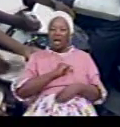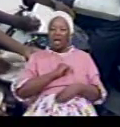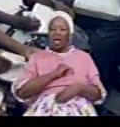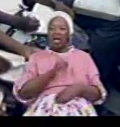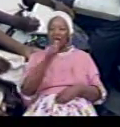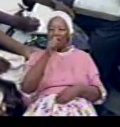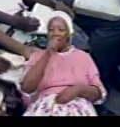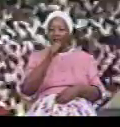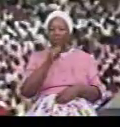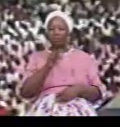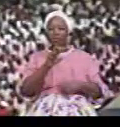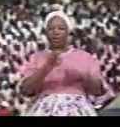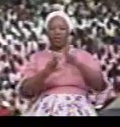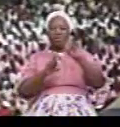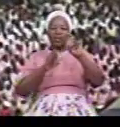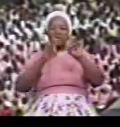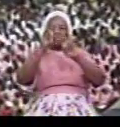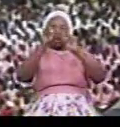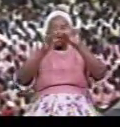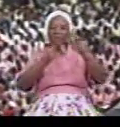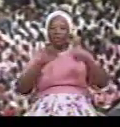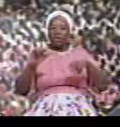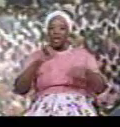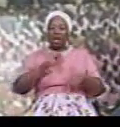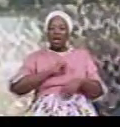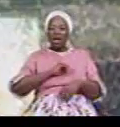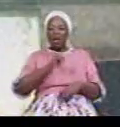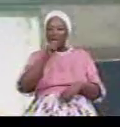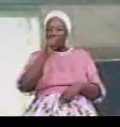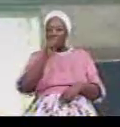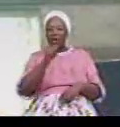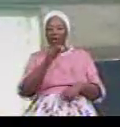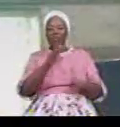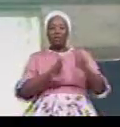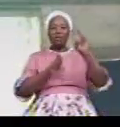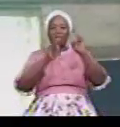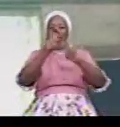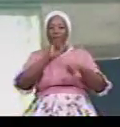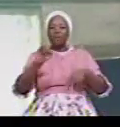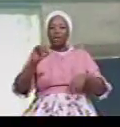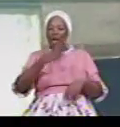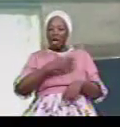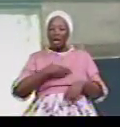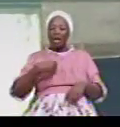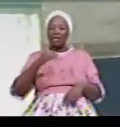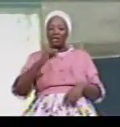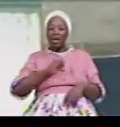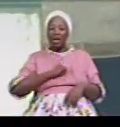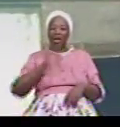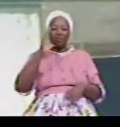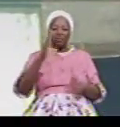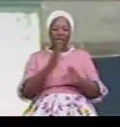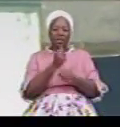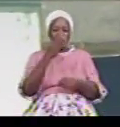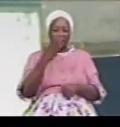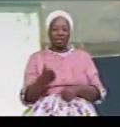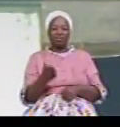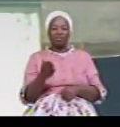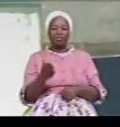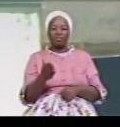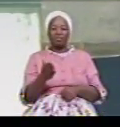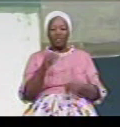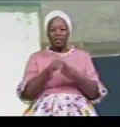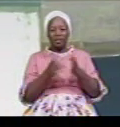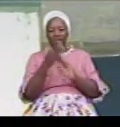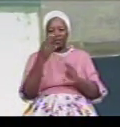climbing. And I will get there. Point number two, the secret of